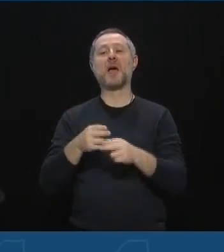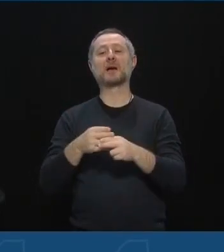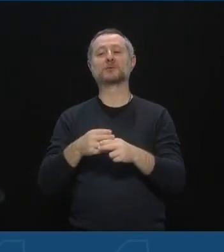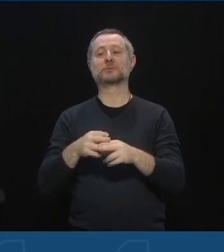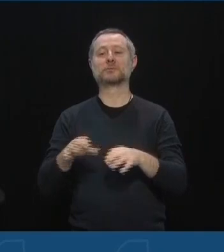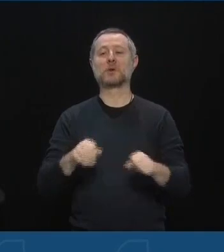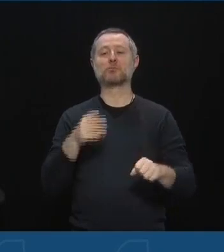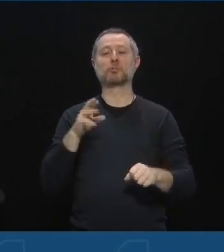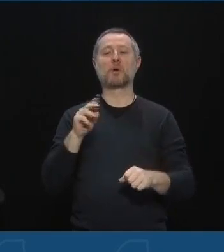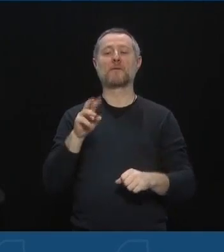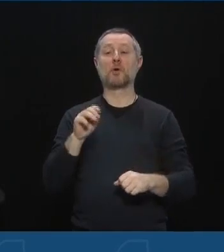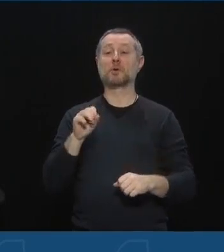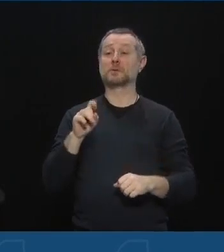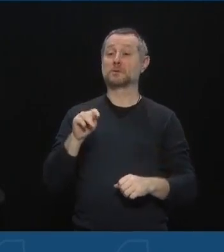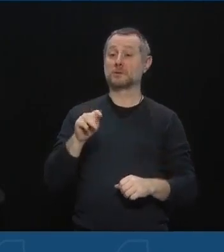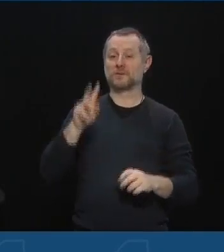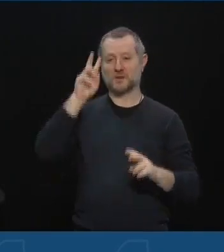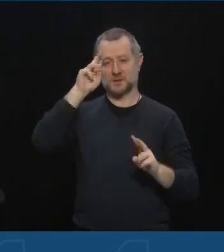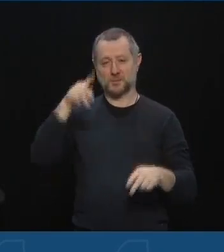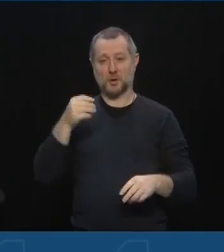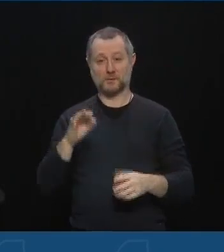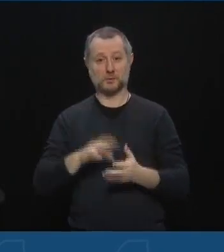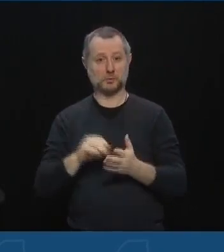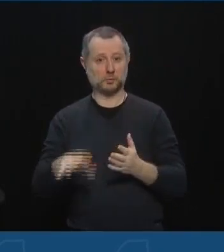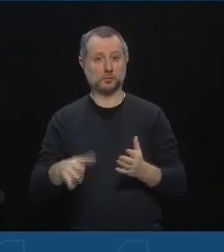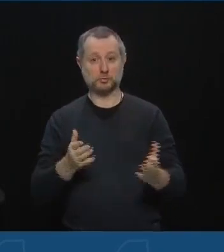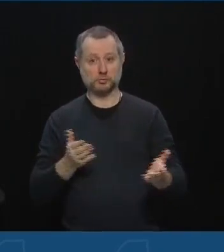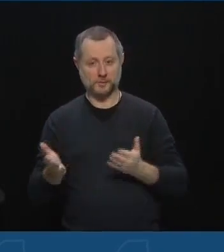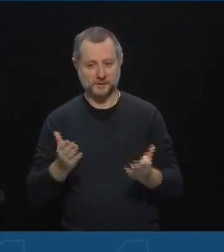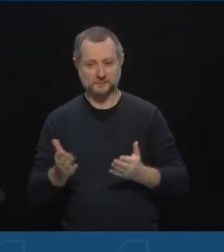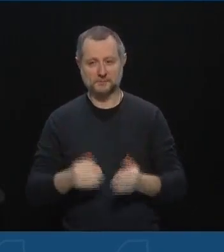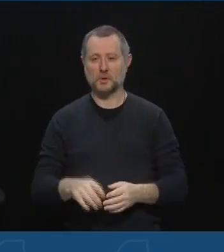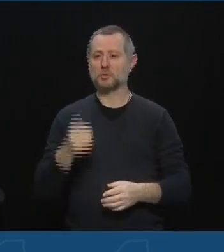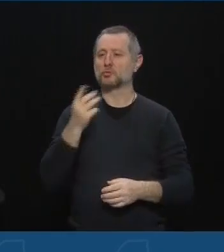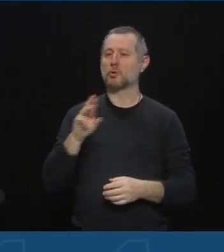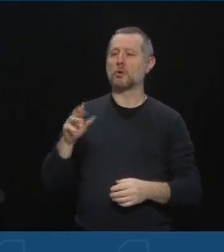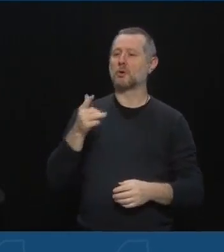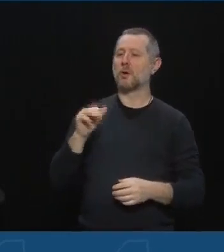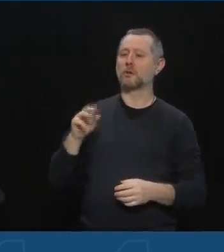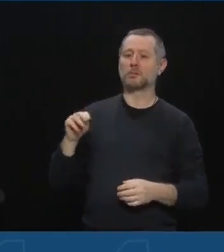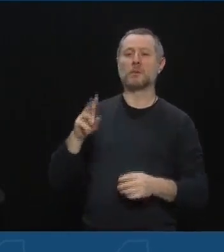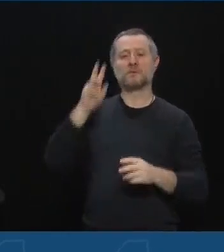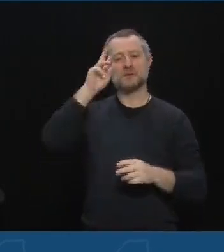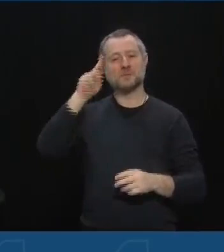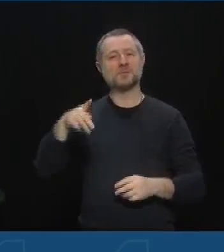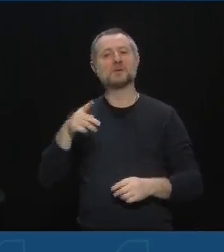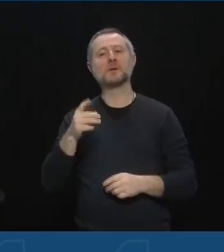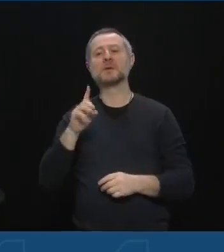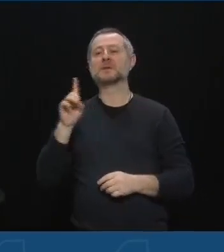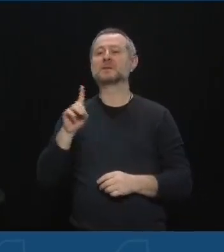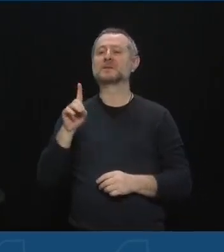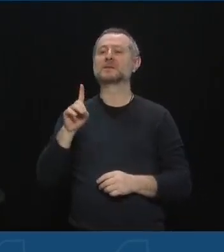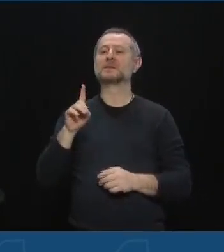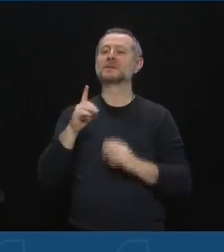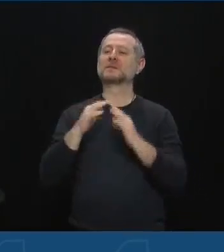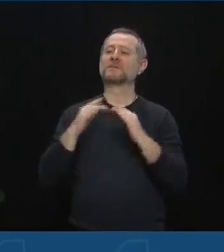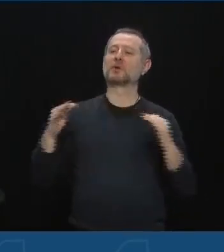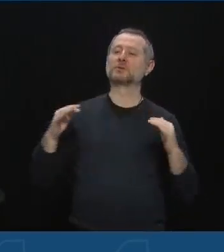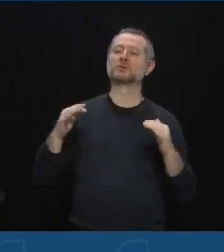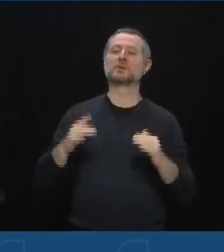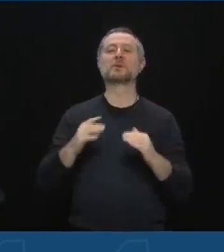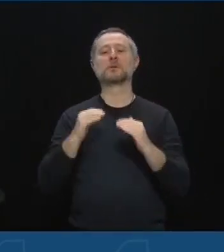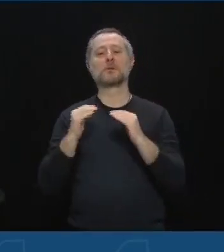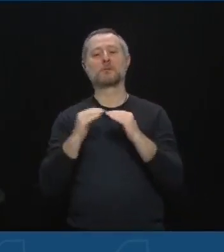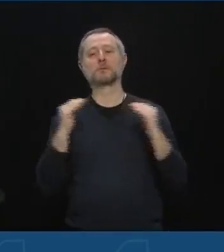Vice President of Student Services, Dr. Calvin Gant, Vice President of Diversity, Equity, and Belonging, Daryl Jackham